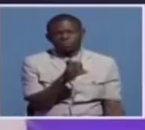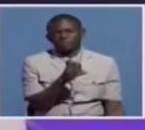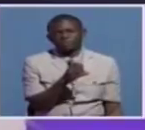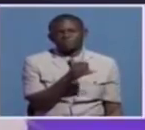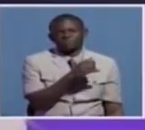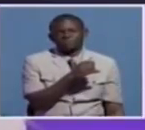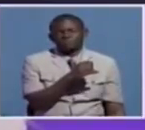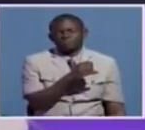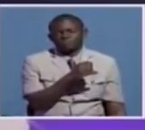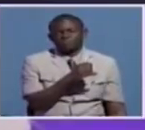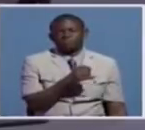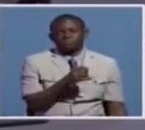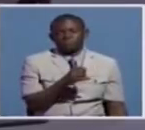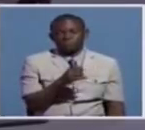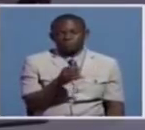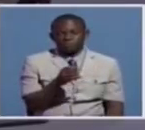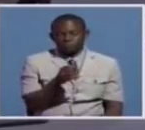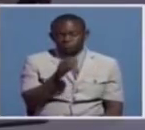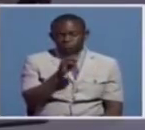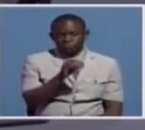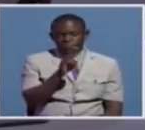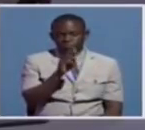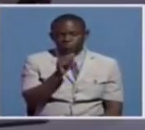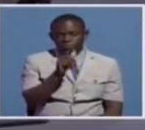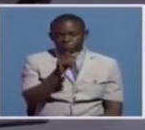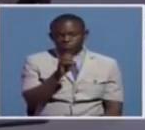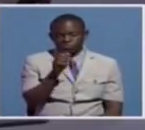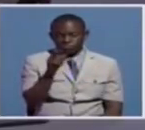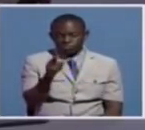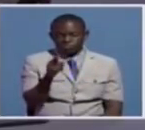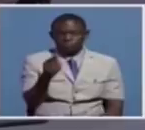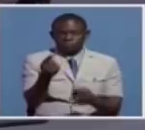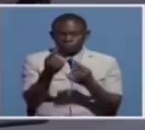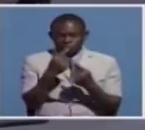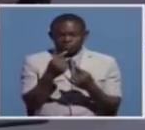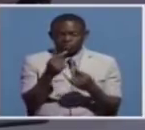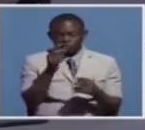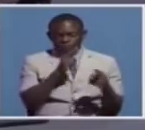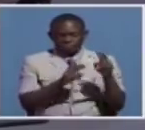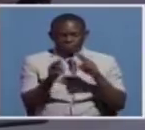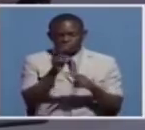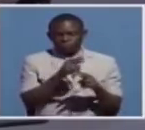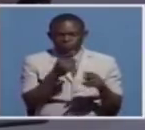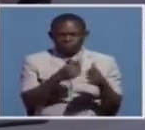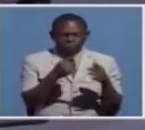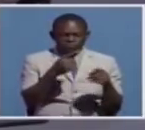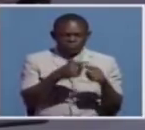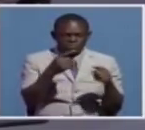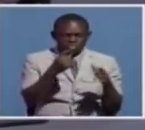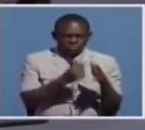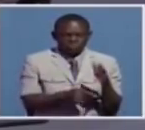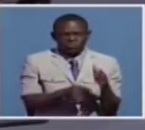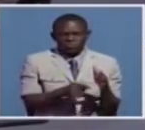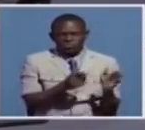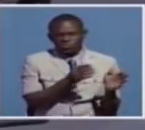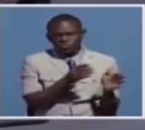Hazwe Mwale came to see what was happening. But eventually, after liaising with Police HQ and State House and what to